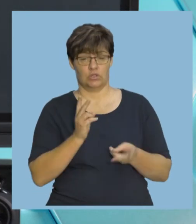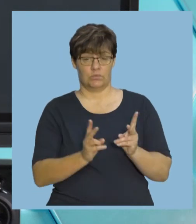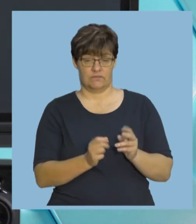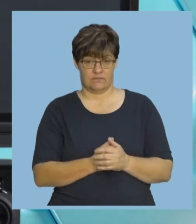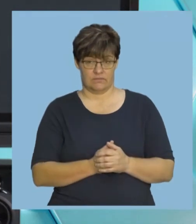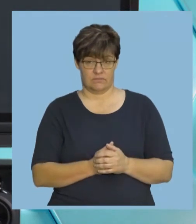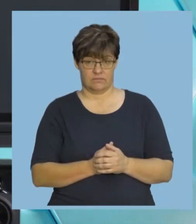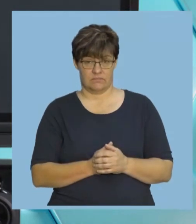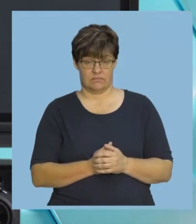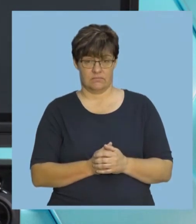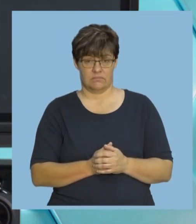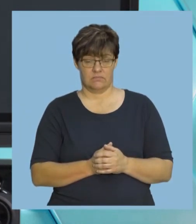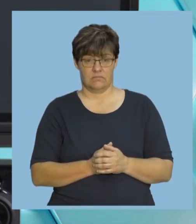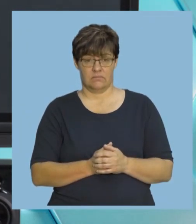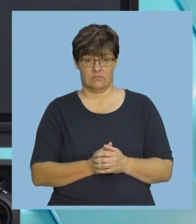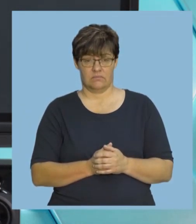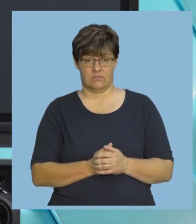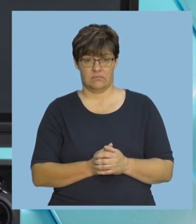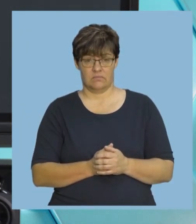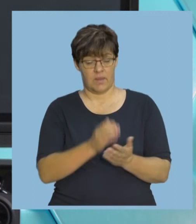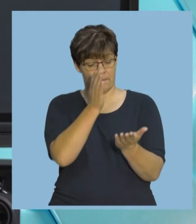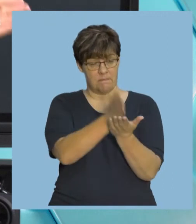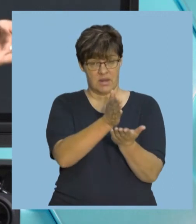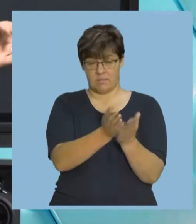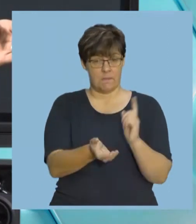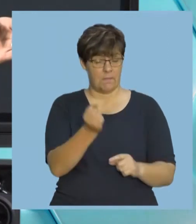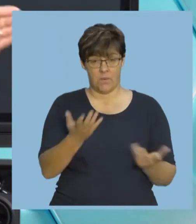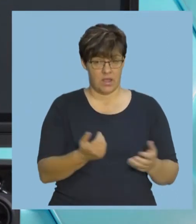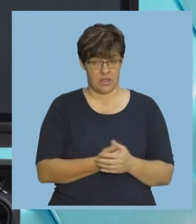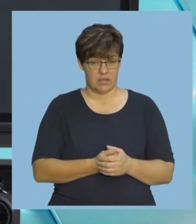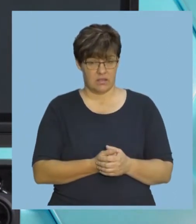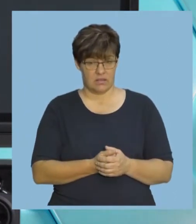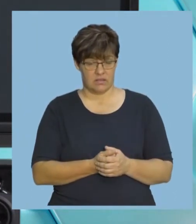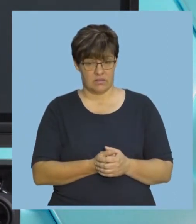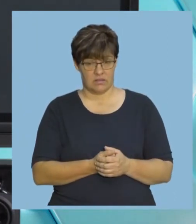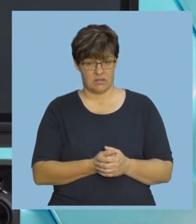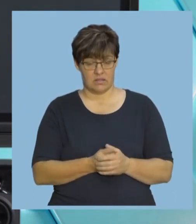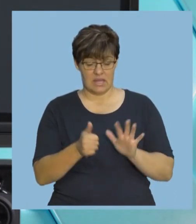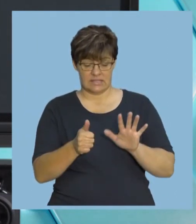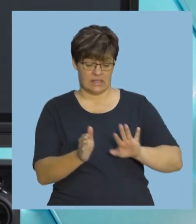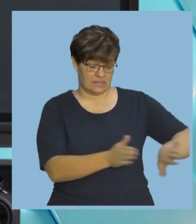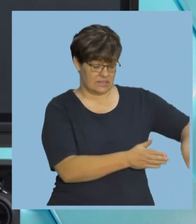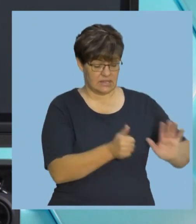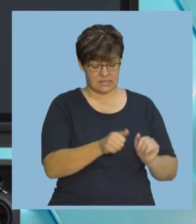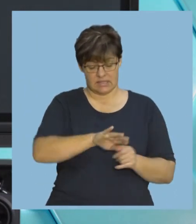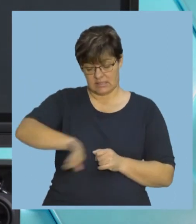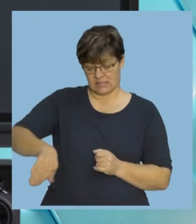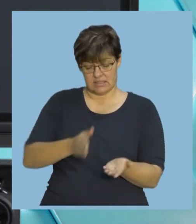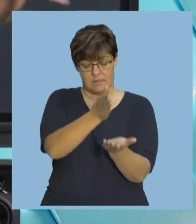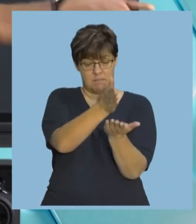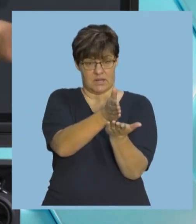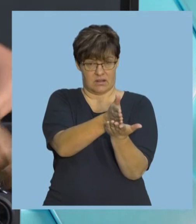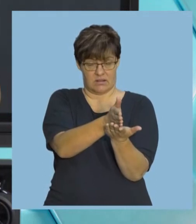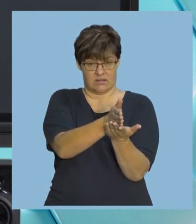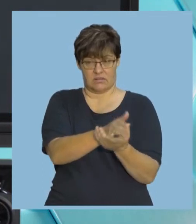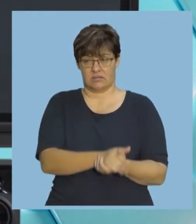12 set of data. Are we all together? Where do I find the median? 6